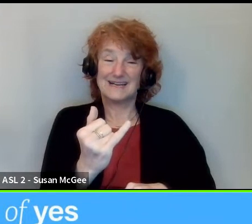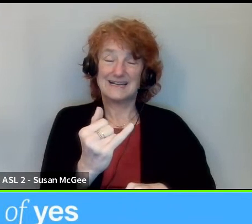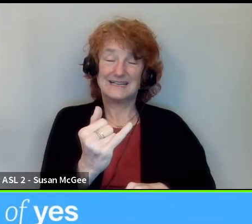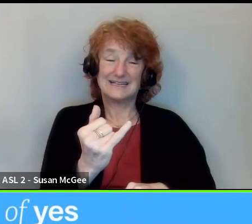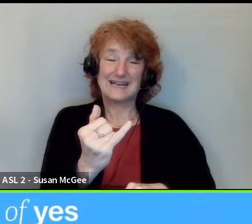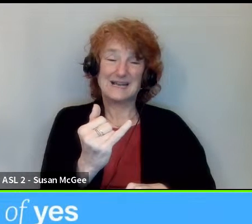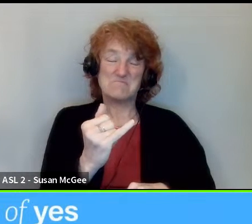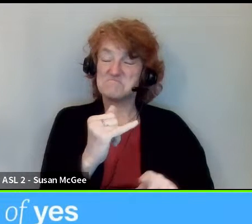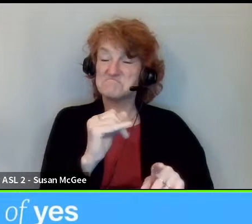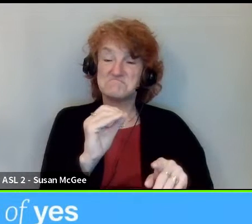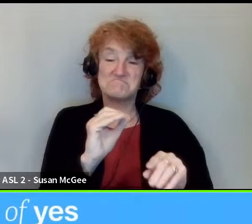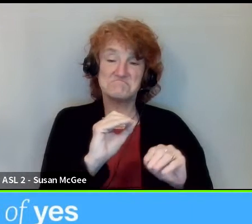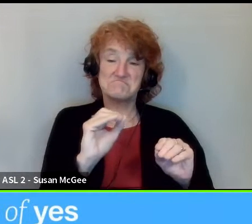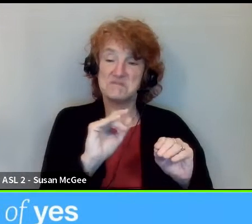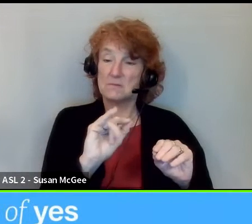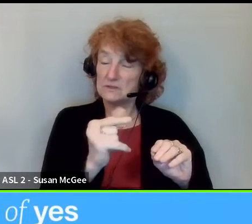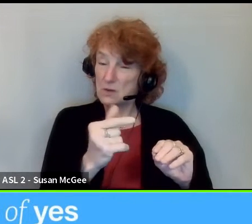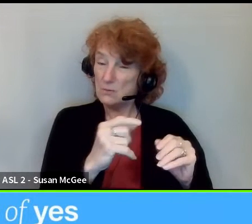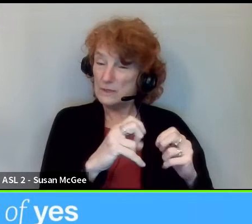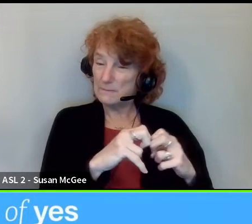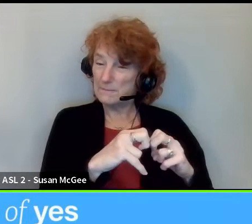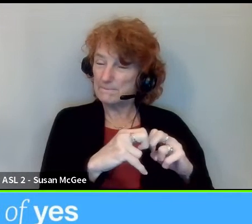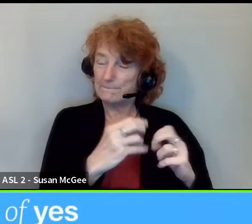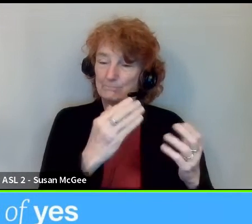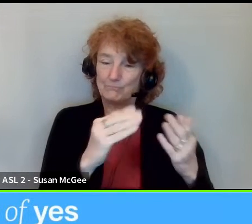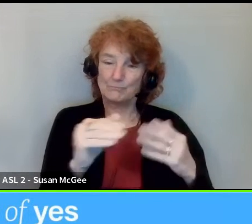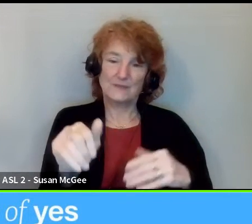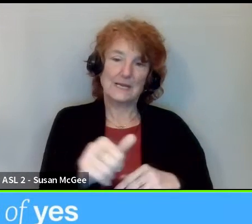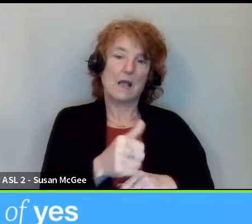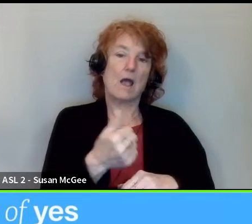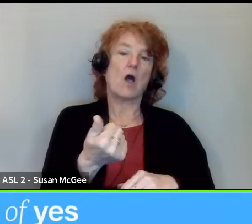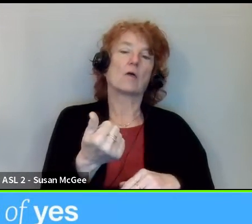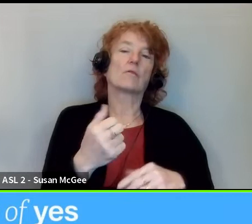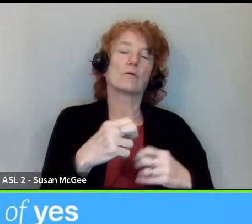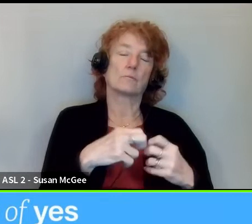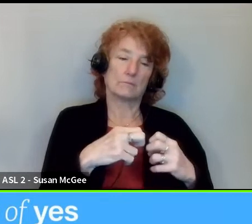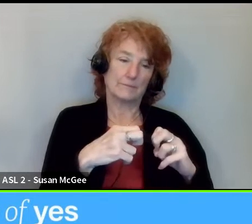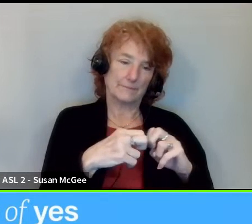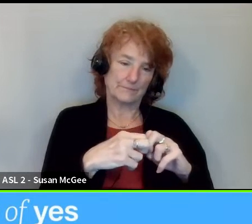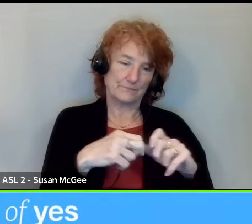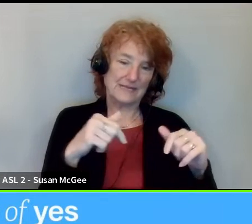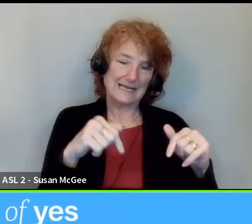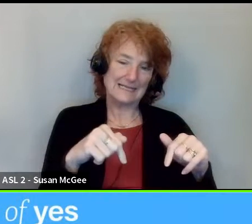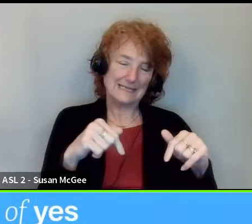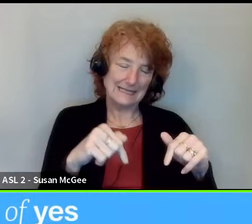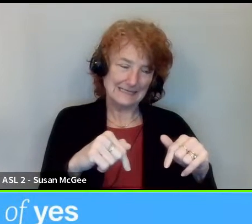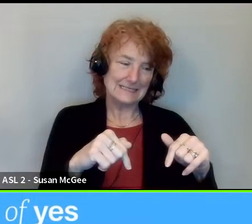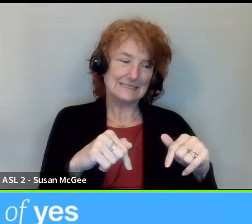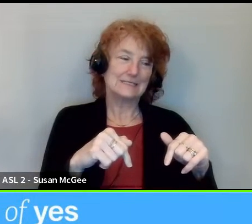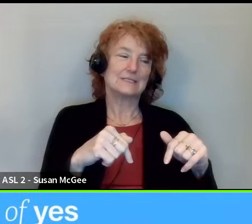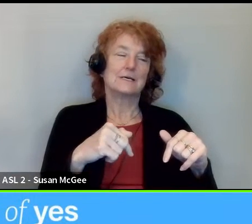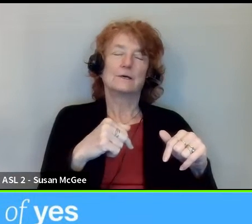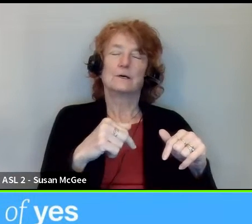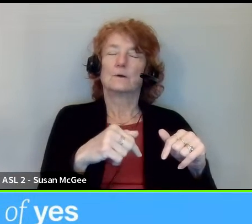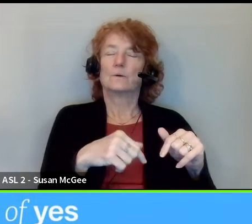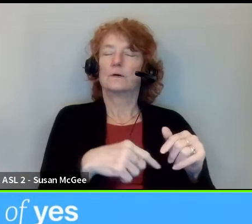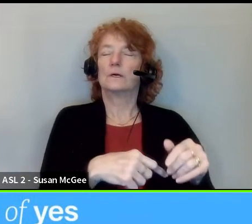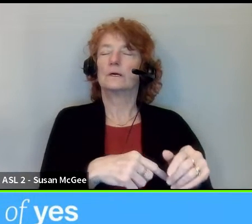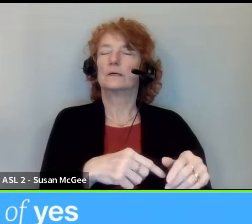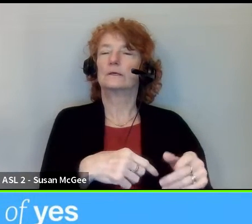zoning obstacles, but perhaps other obstacles in administration. This will just dictate what could be built under the current rules. That answers your